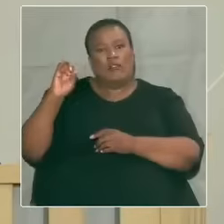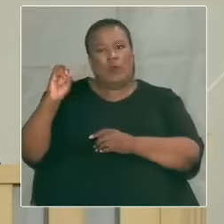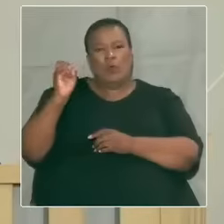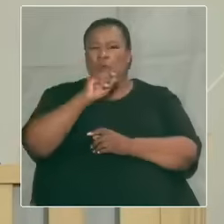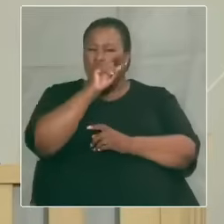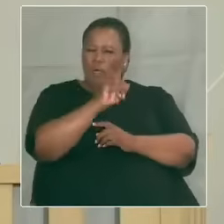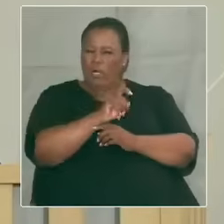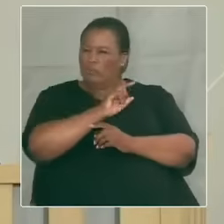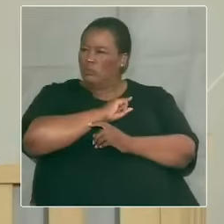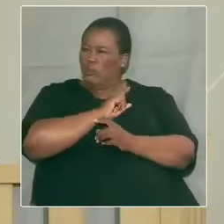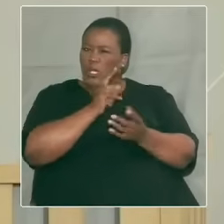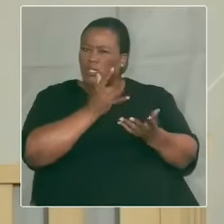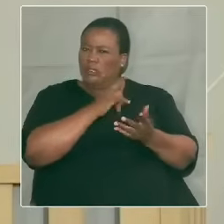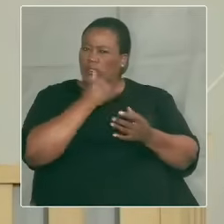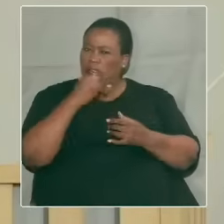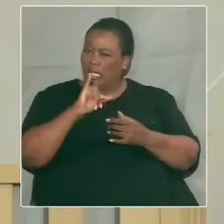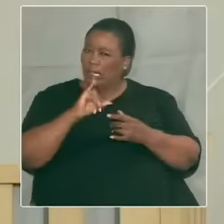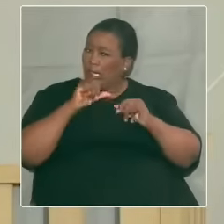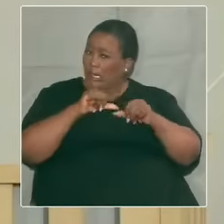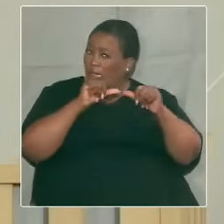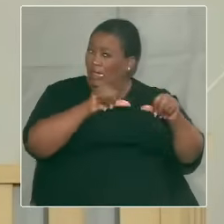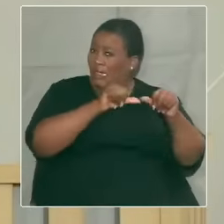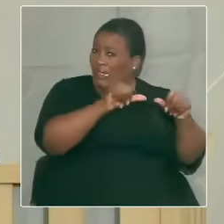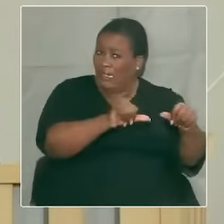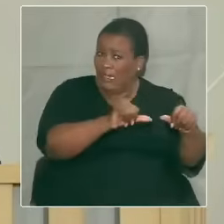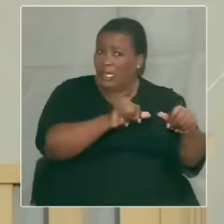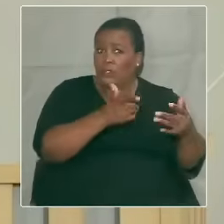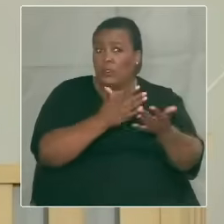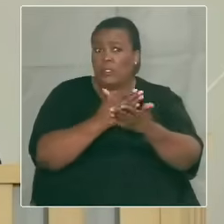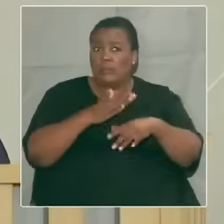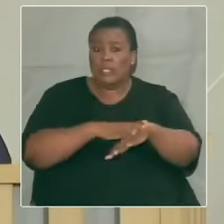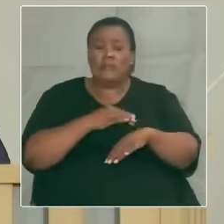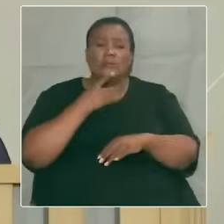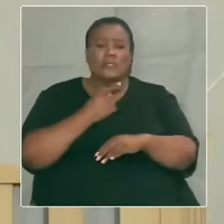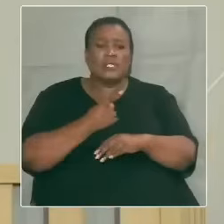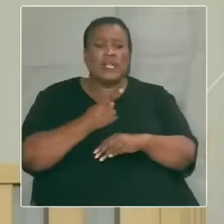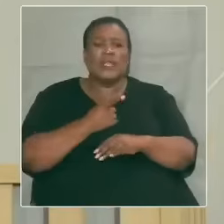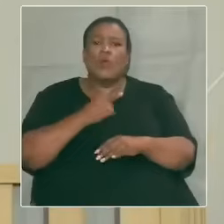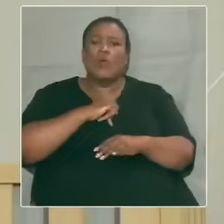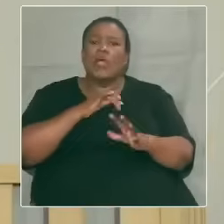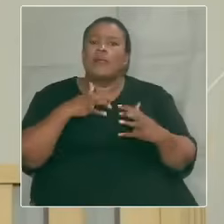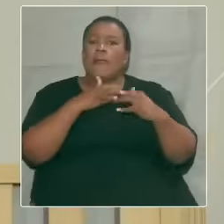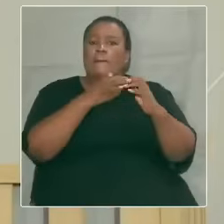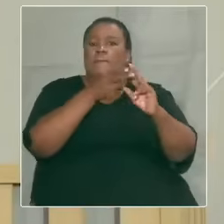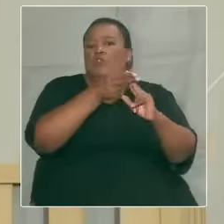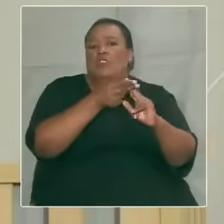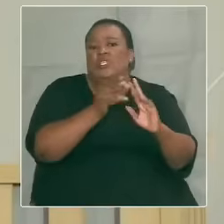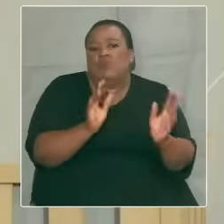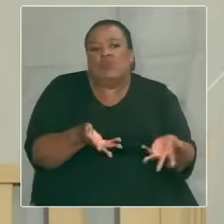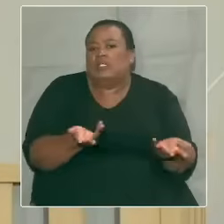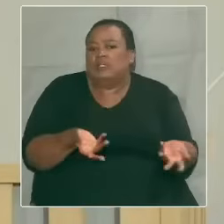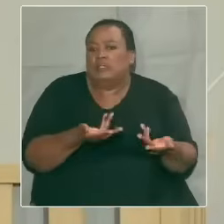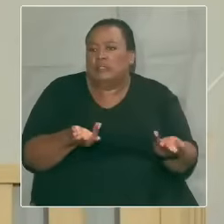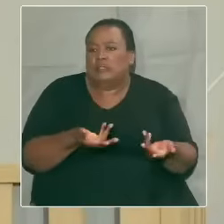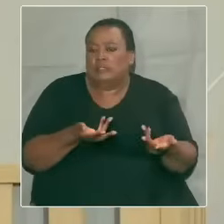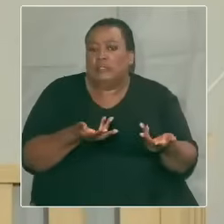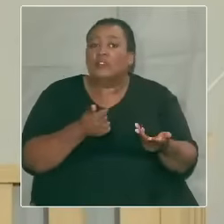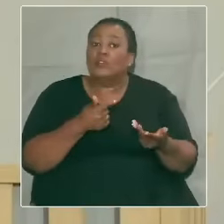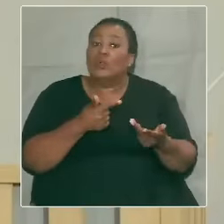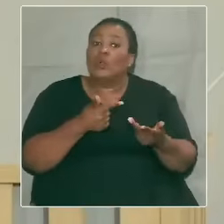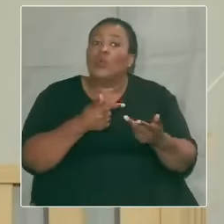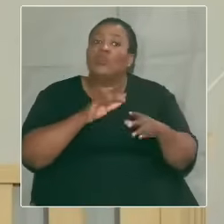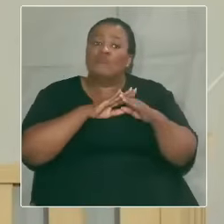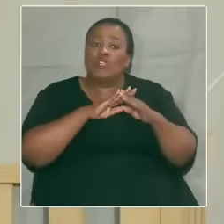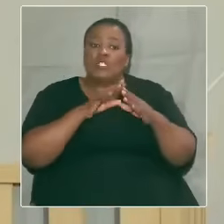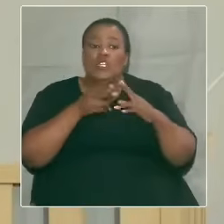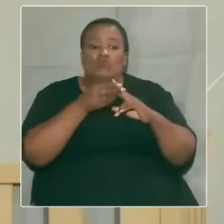query that. Will at some point she'll say, but why don't you make a unit? The reason why you don't make a unit,